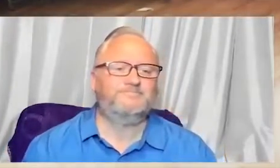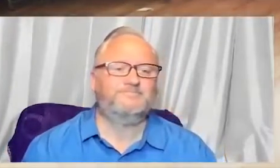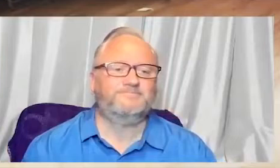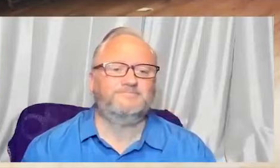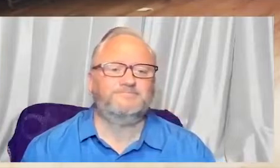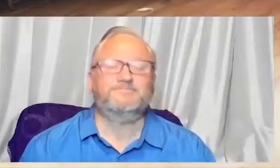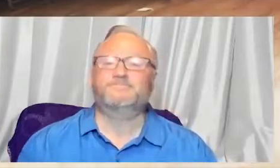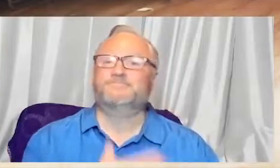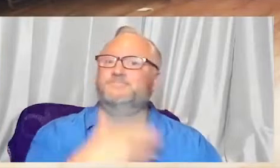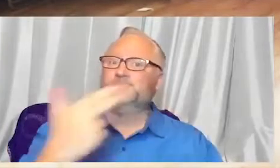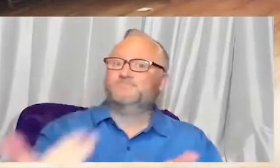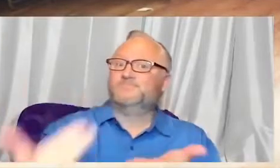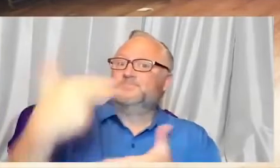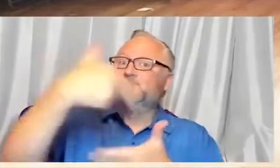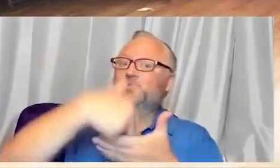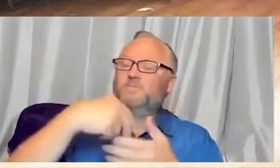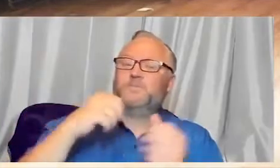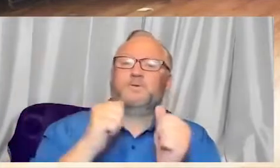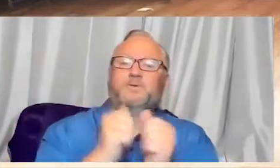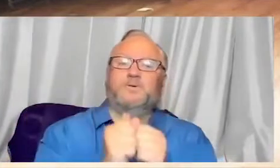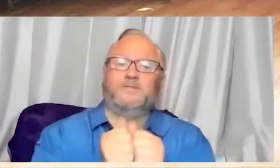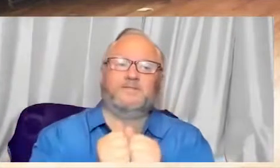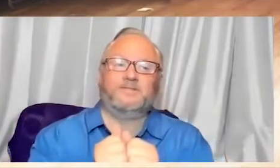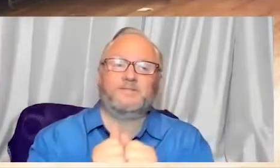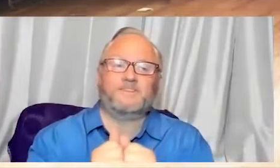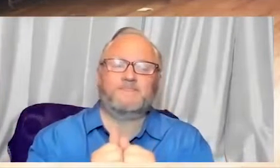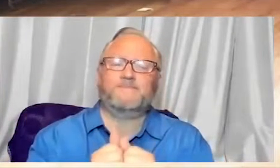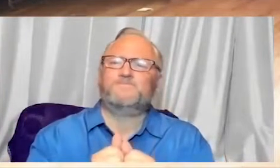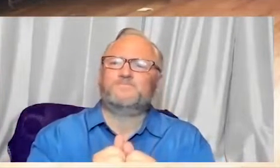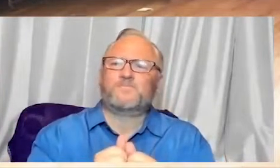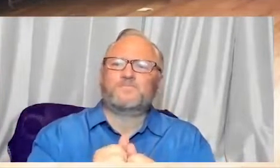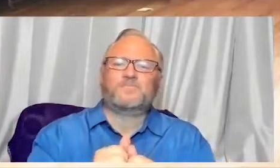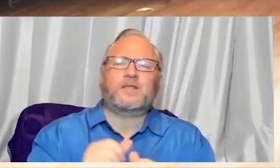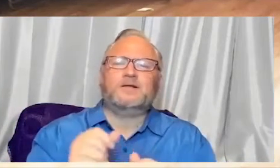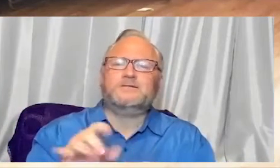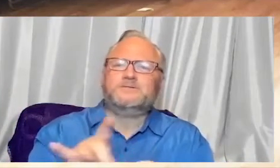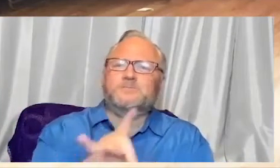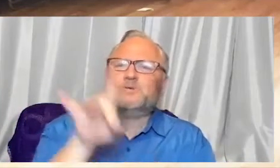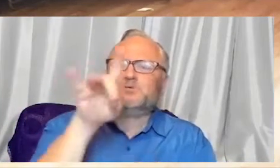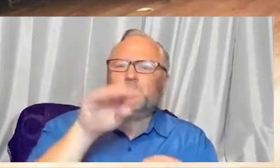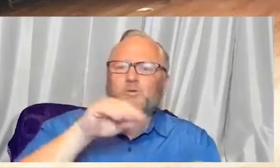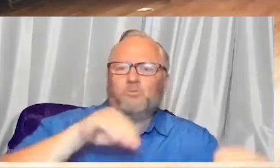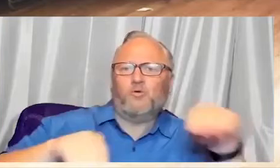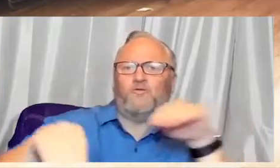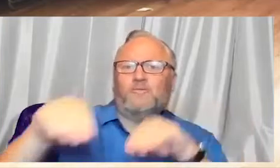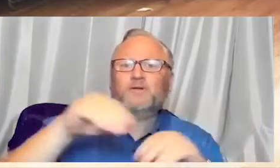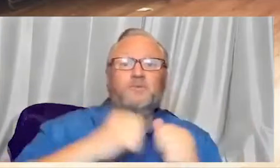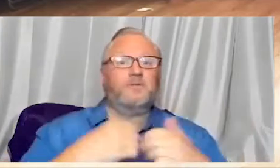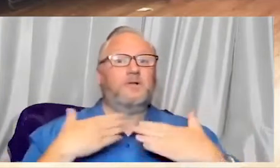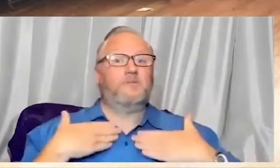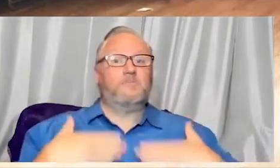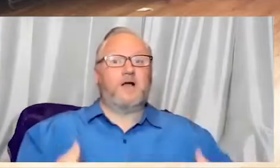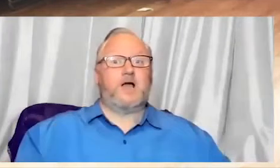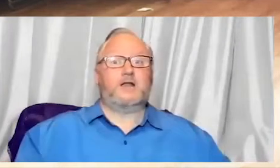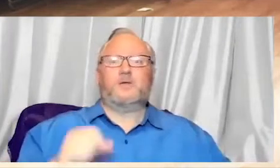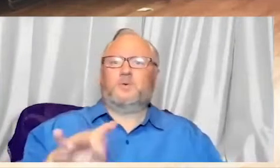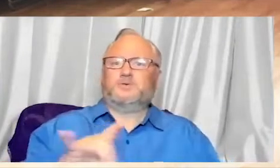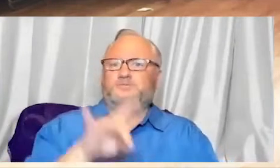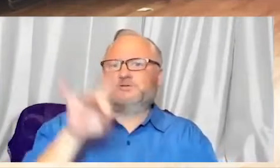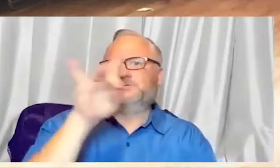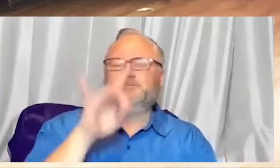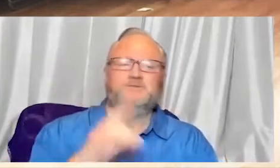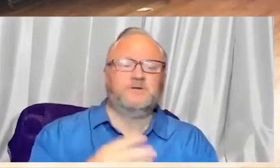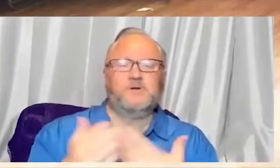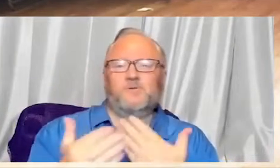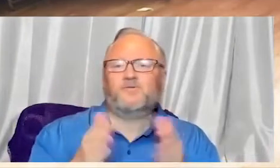Please join me in some spiritual movement, neither body or spirit. However